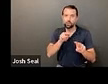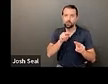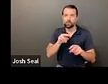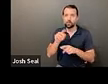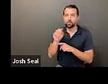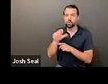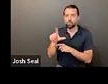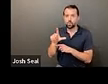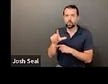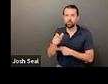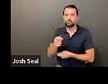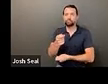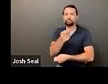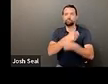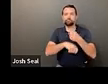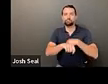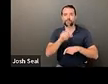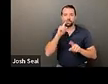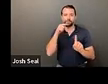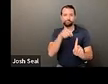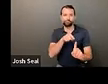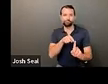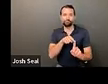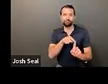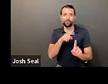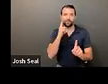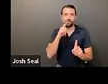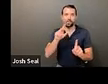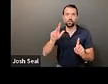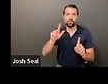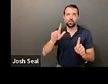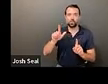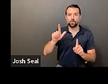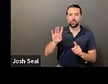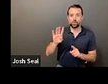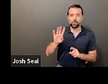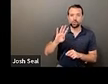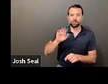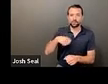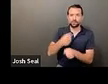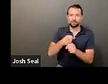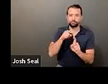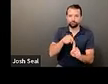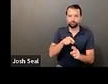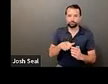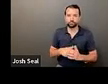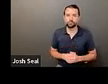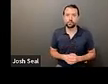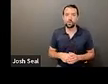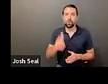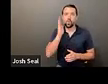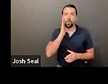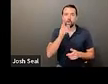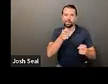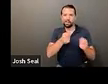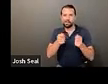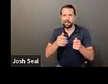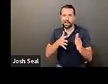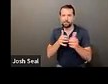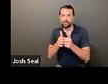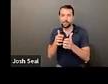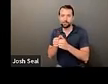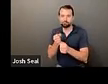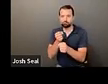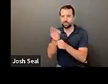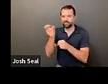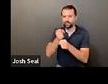current 23-24 cohort. This document will be amended annually as our Word document gets